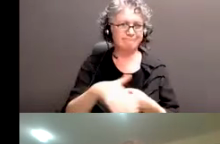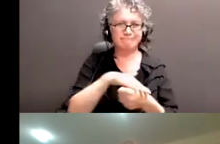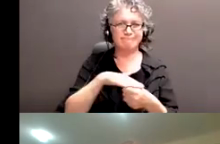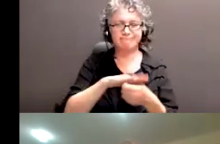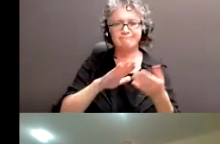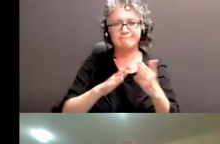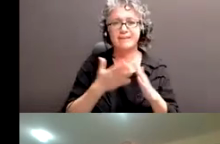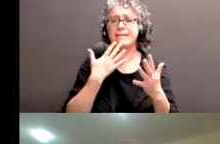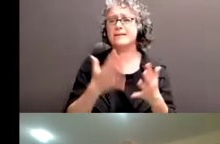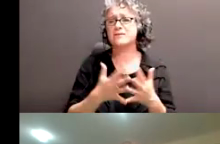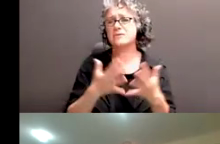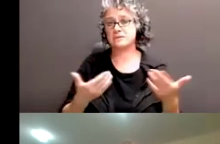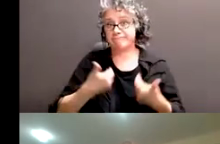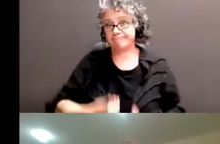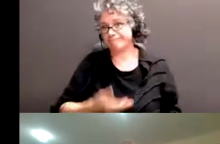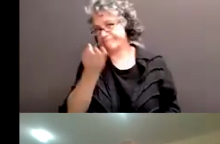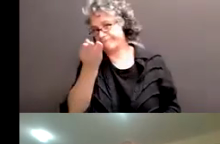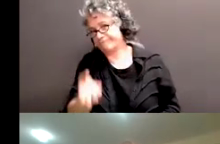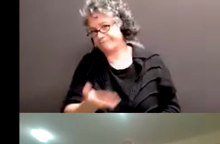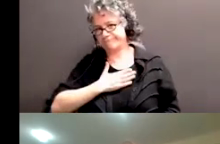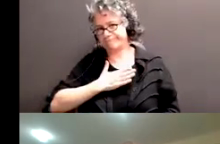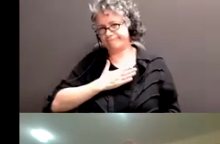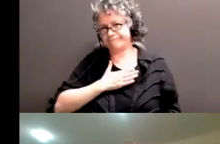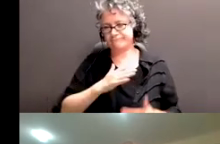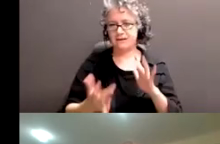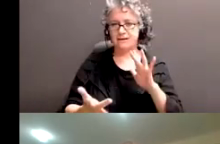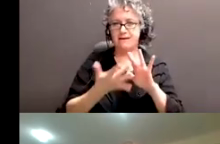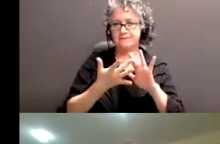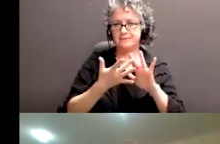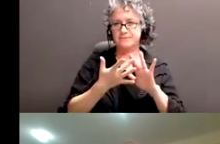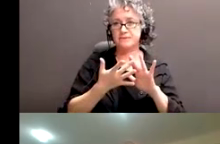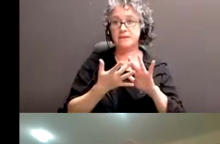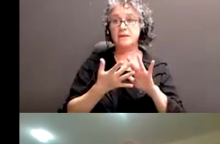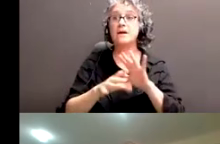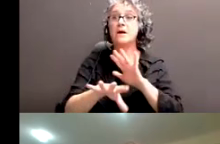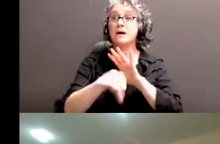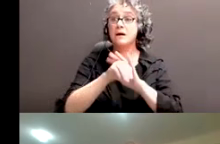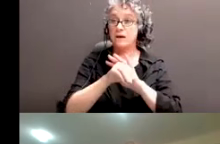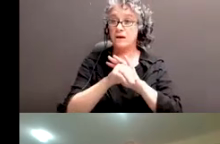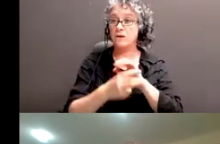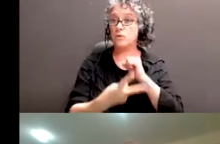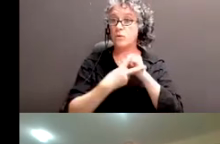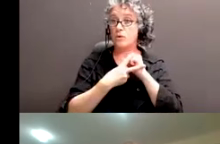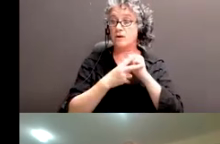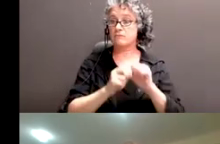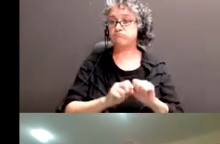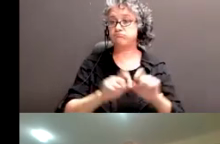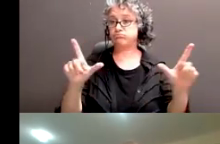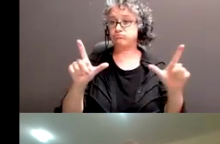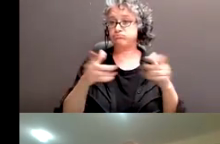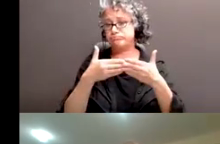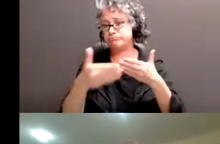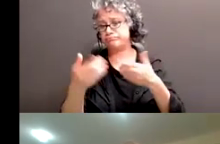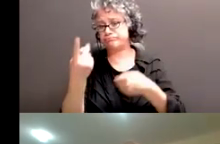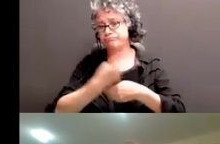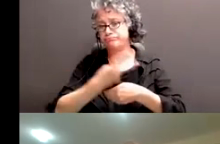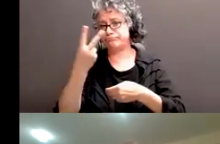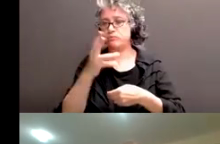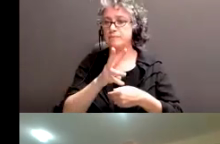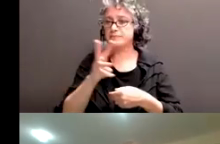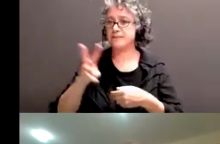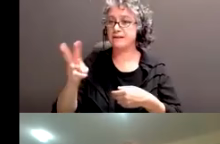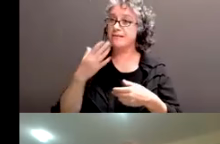thank you so much for sharing your time with us today. The recording will be posted on the next couple of days on our website. Thank you so much. And we